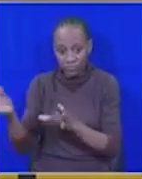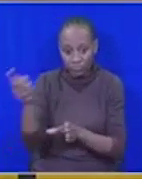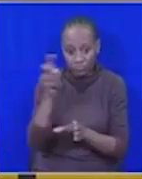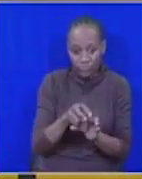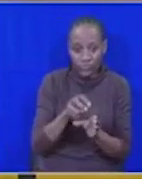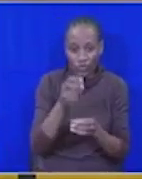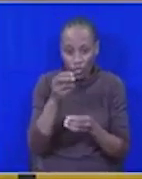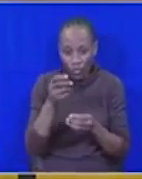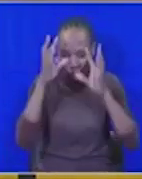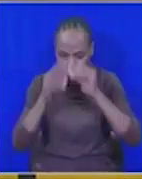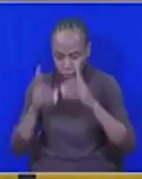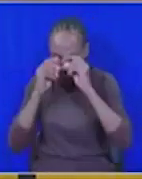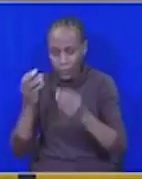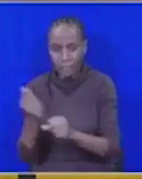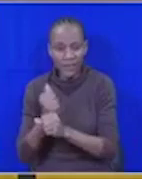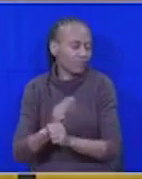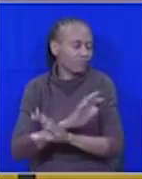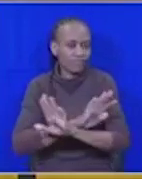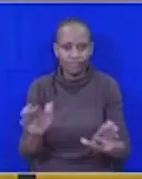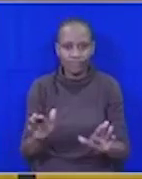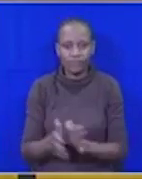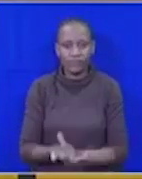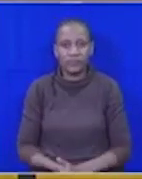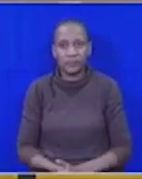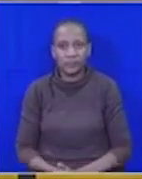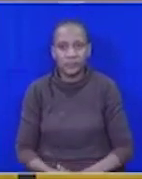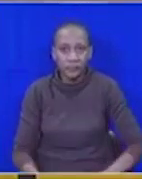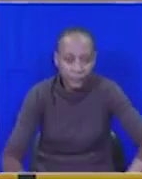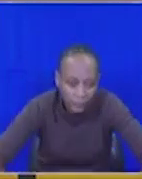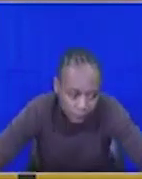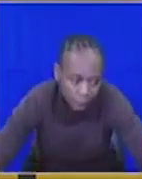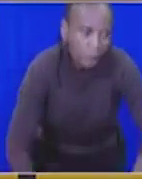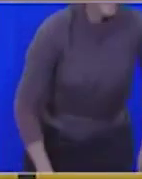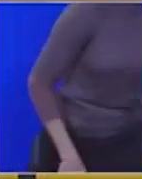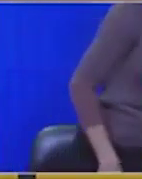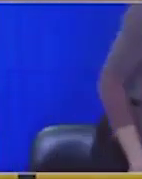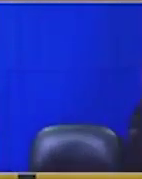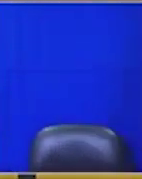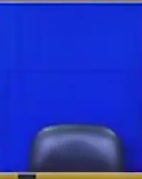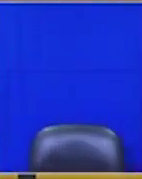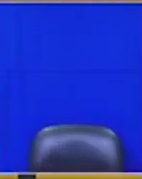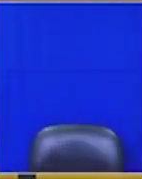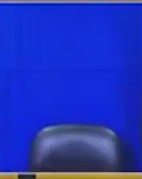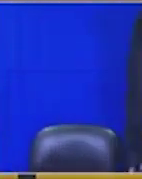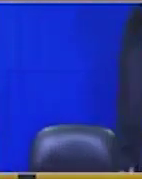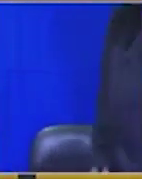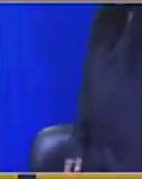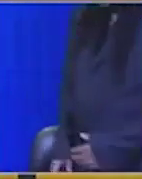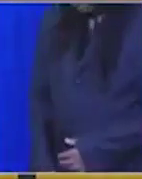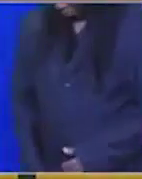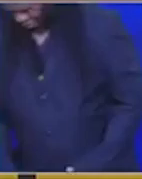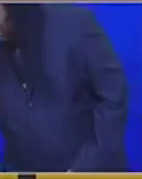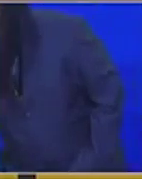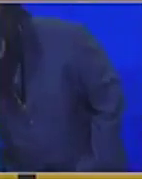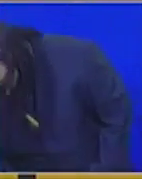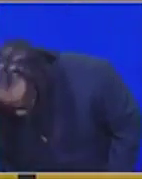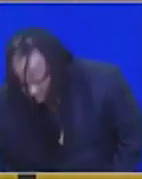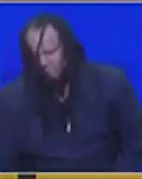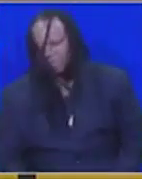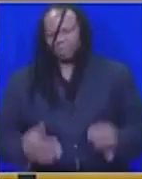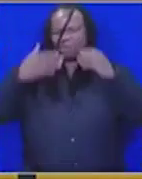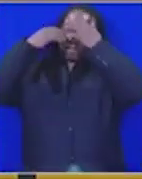Honourable Chairperson, there's absolutely no reason for upward referral to the CEO or COO at the SABC. The public broadcaster has a legal